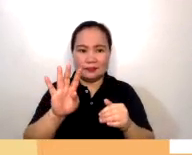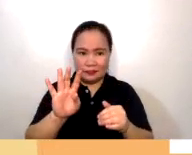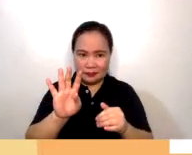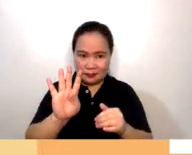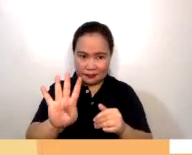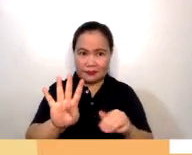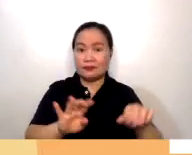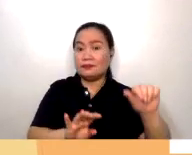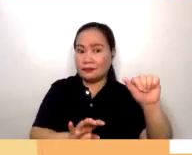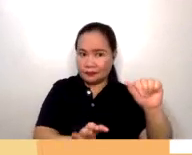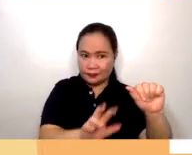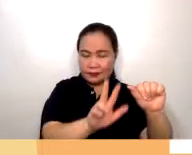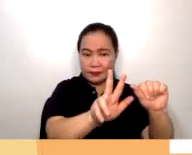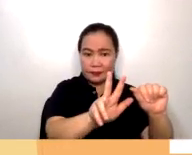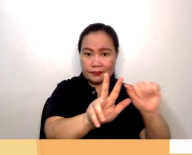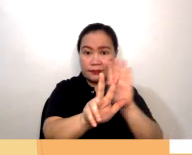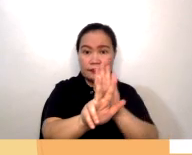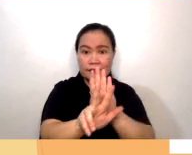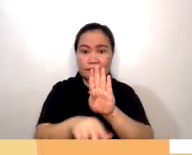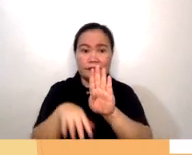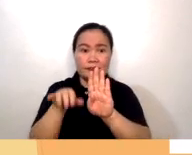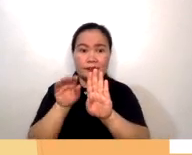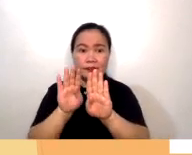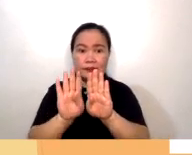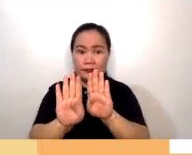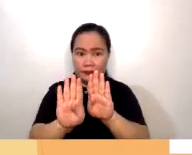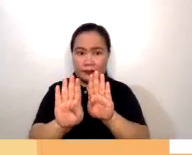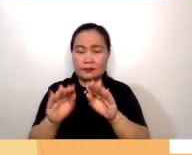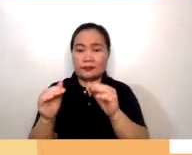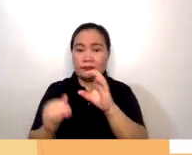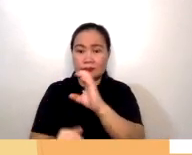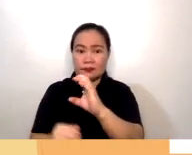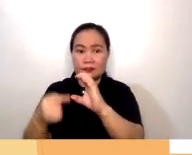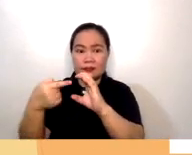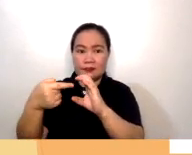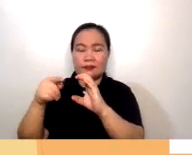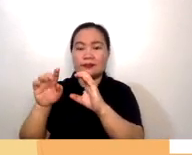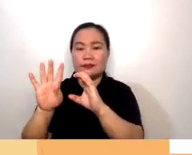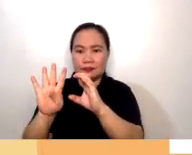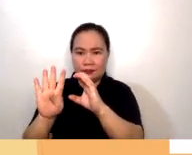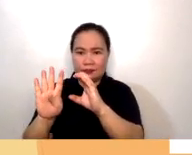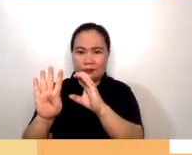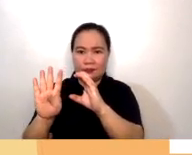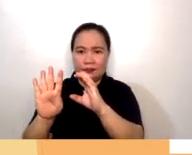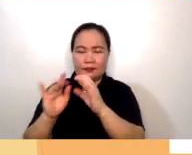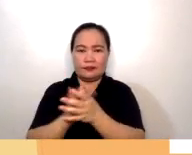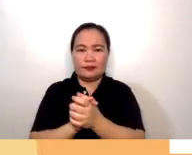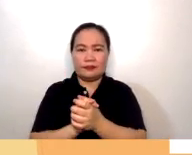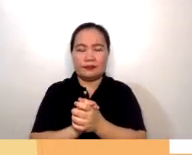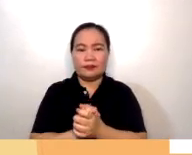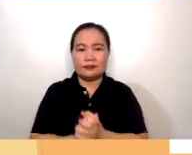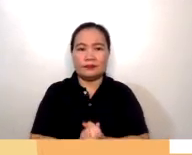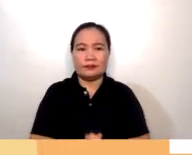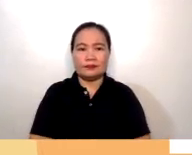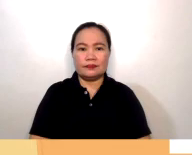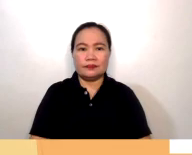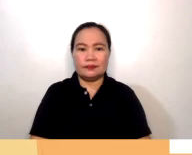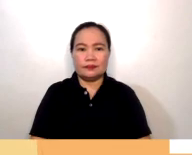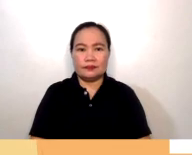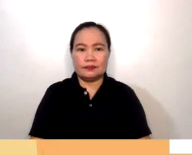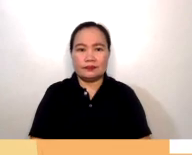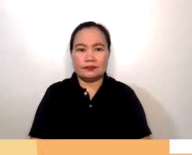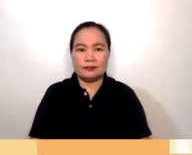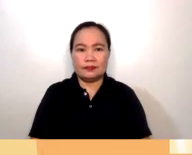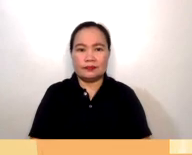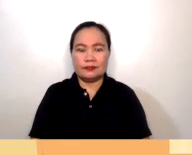So, A is equal to 3, B is equal to 4, and C is equal to negative 4.